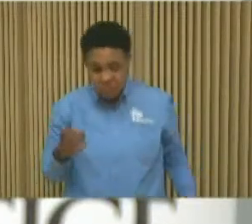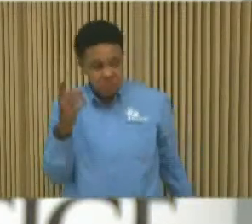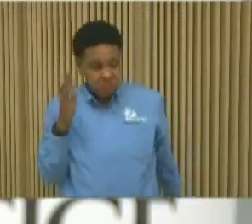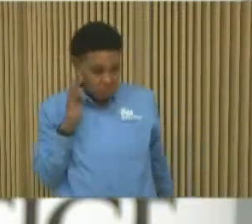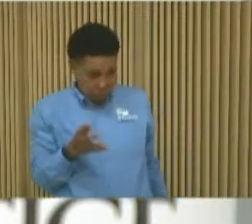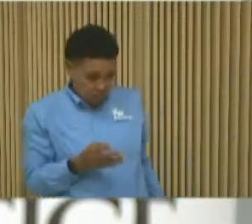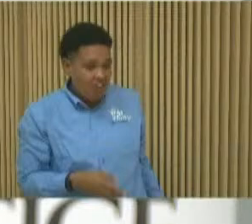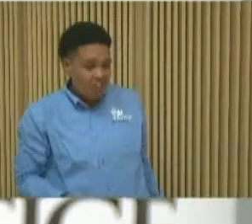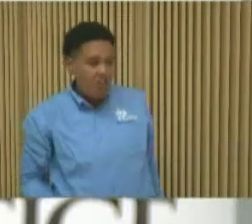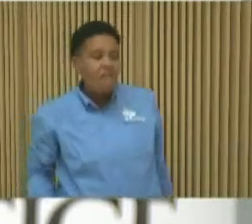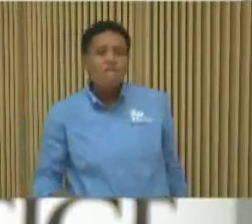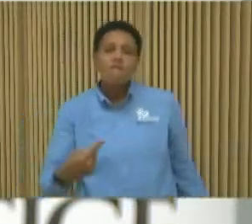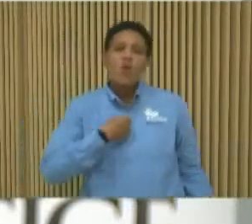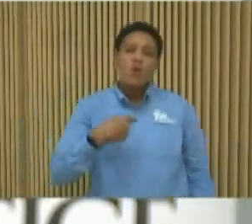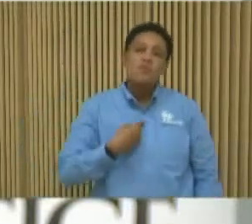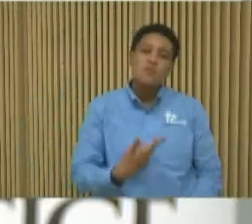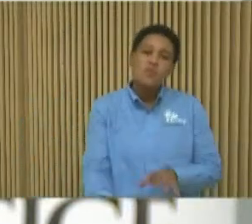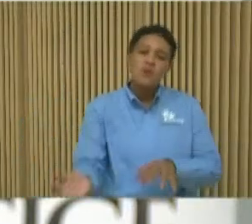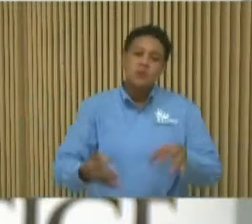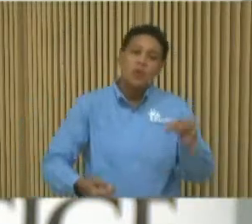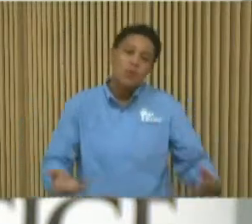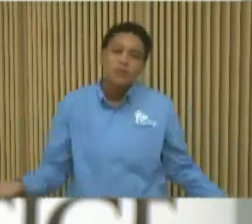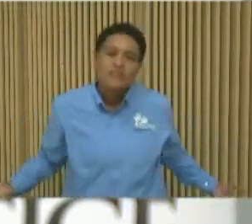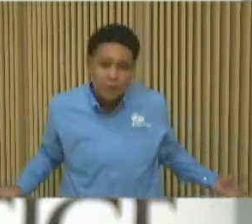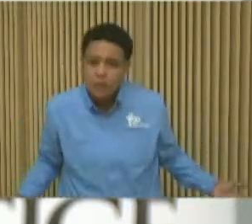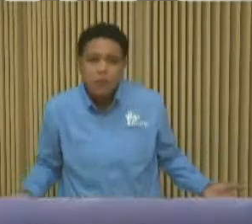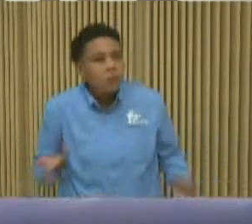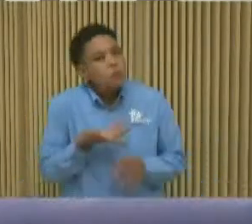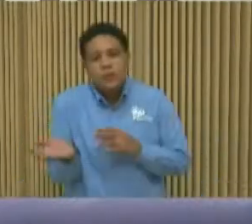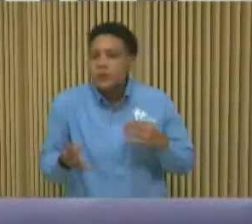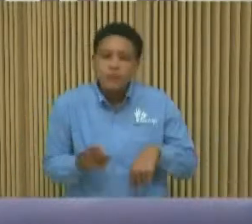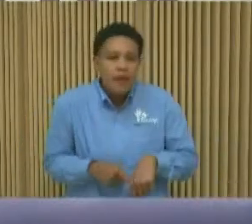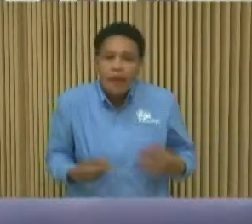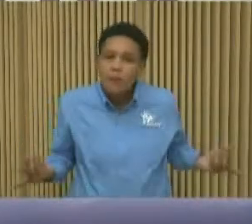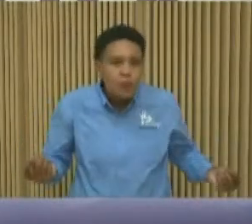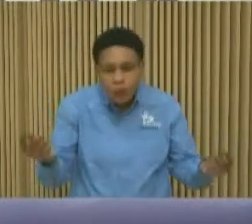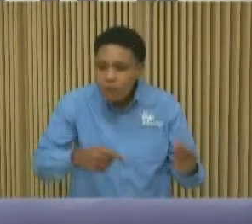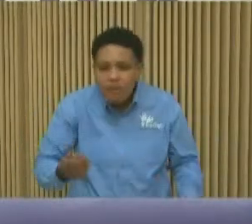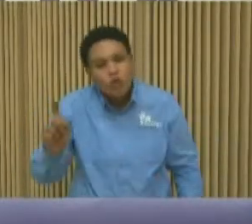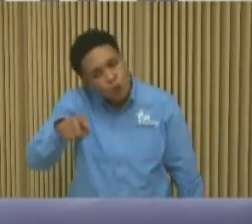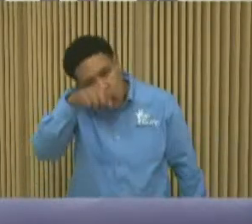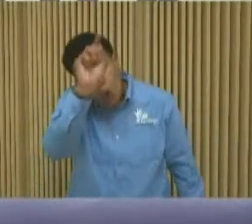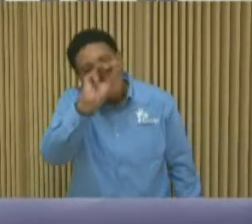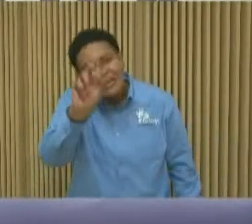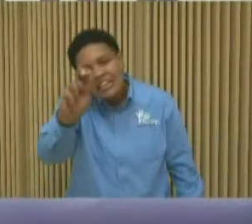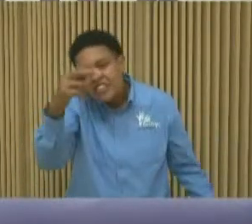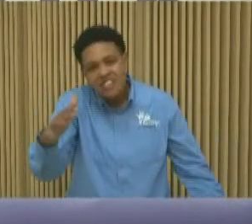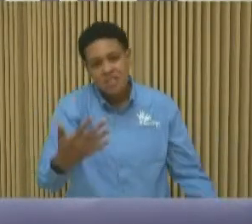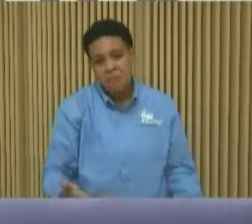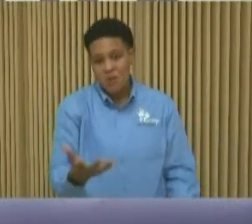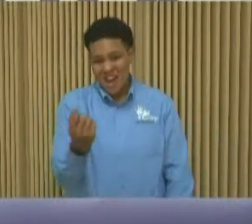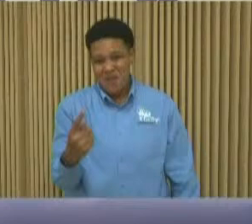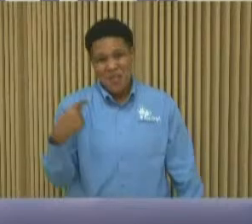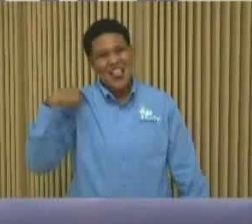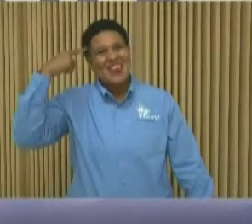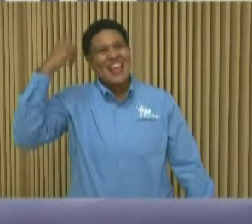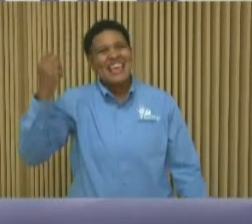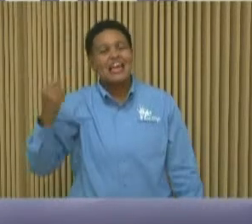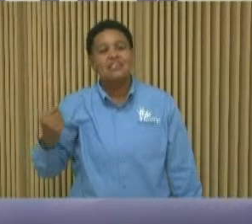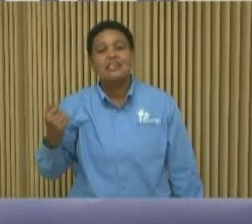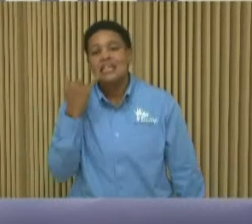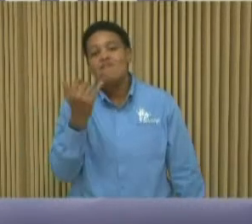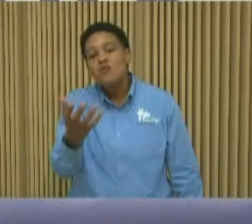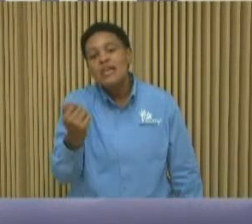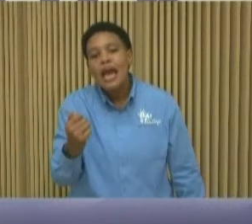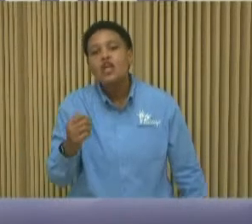the court's time. You may in fact not even get what you think you should have gotten, and even if you get that, the court is going